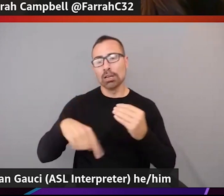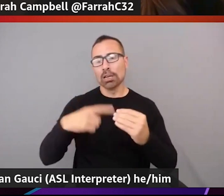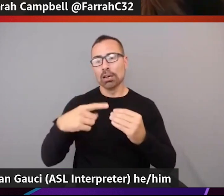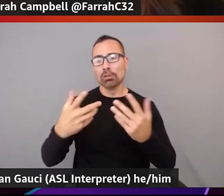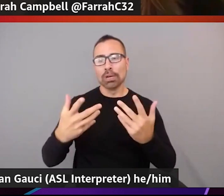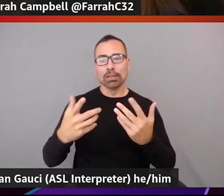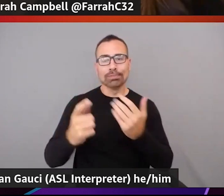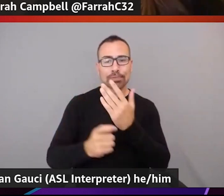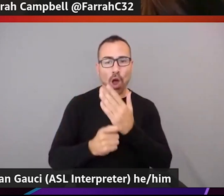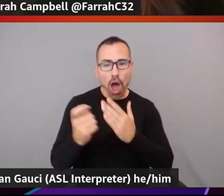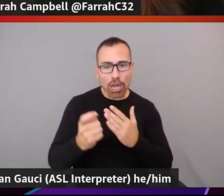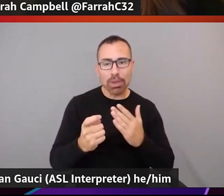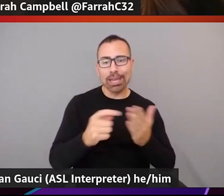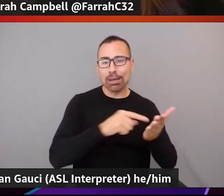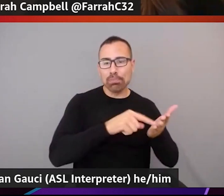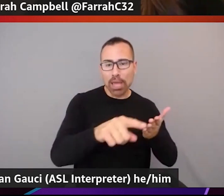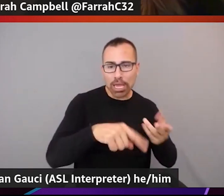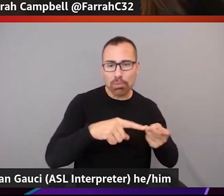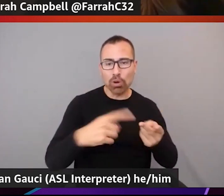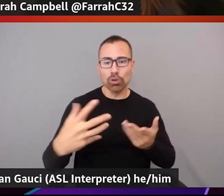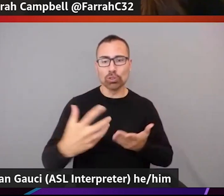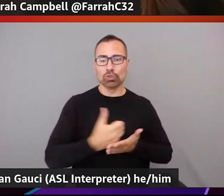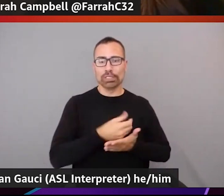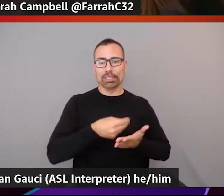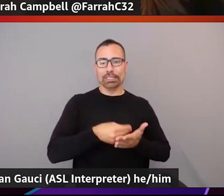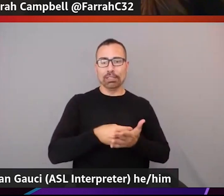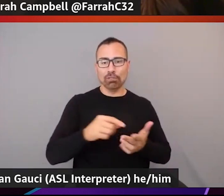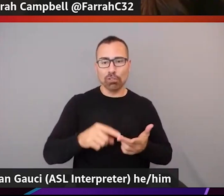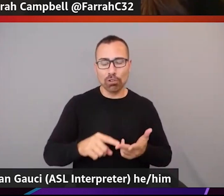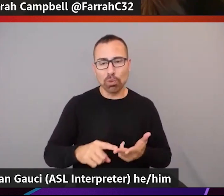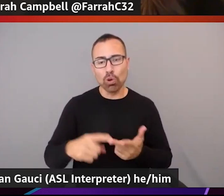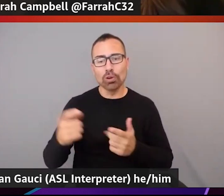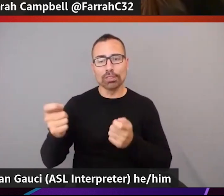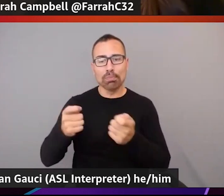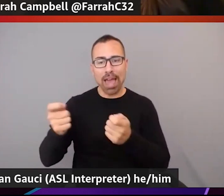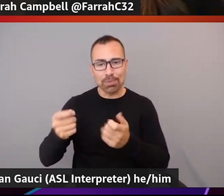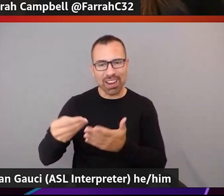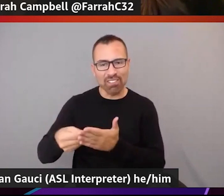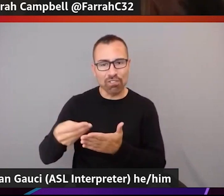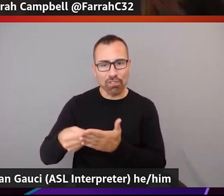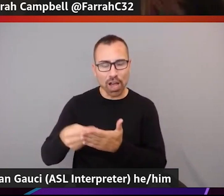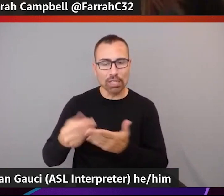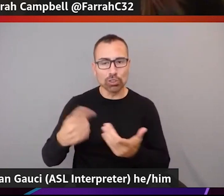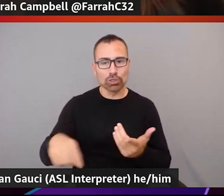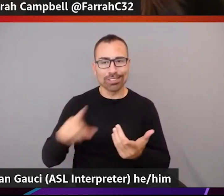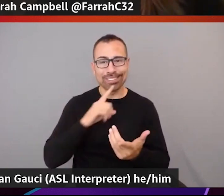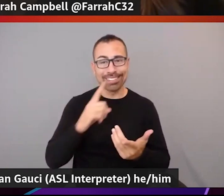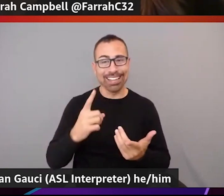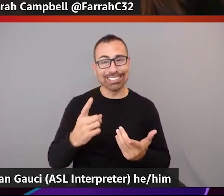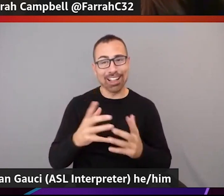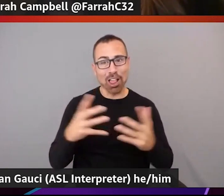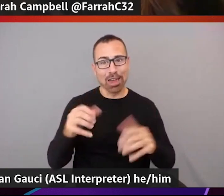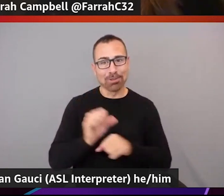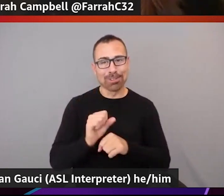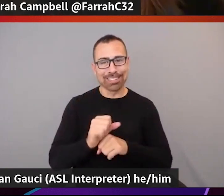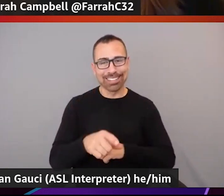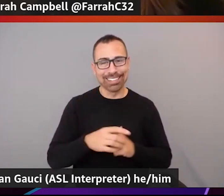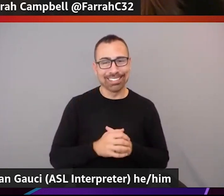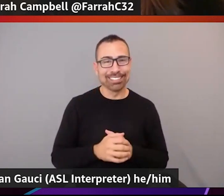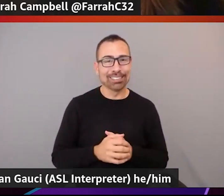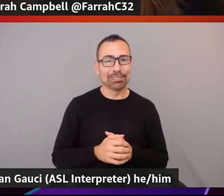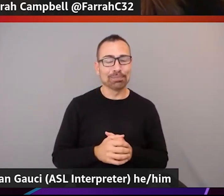receivables and spend and expense management. So a lot of work there for sure. Yeah, that's it. And we're going to get